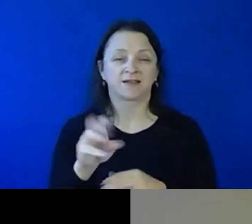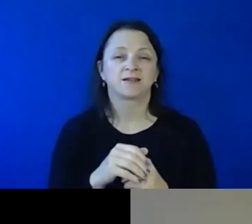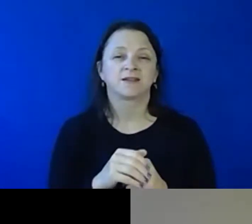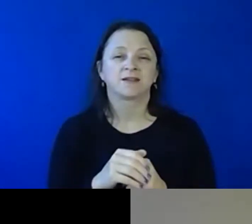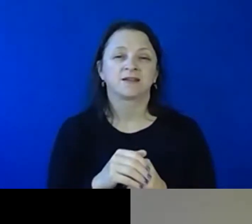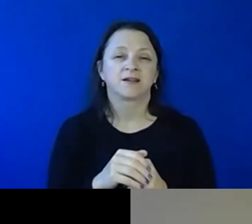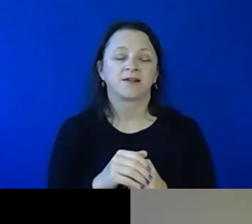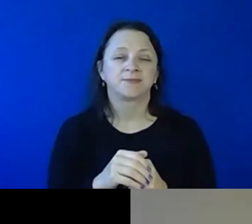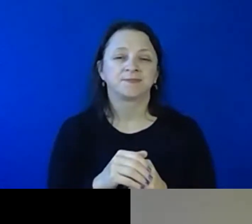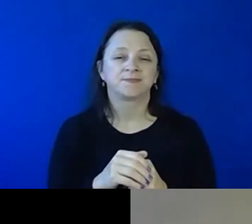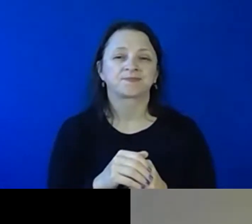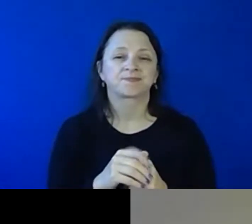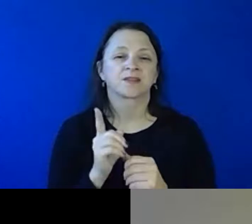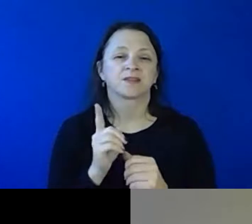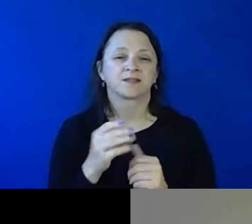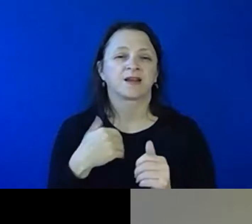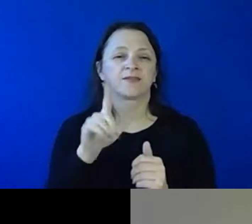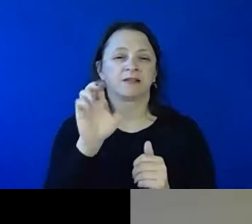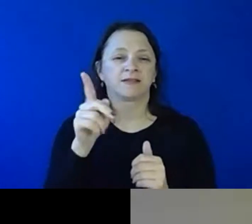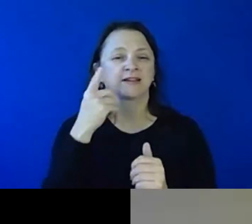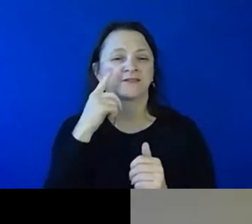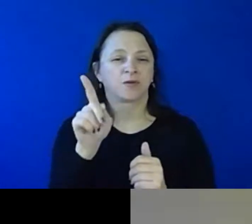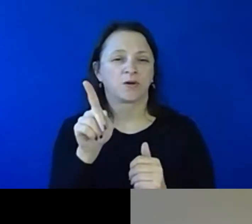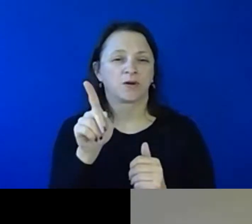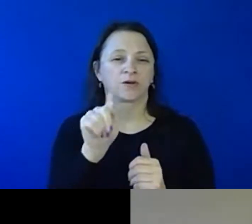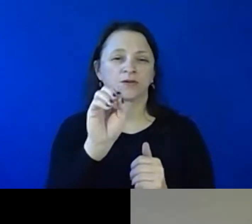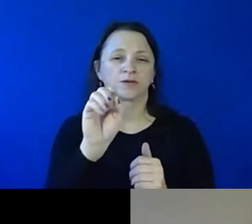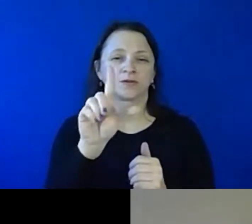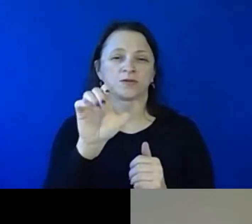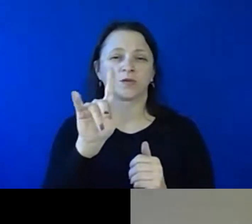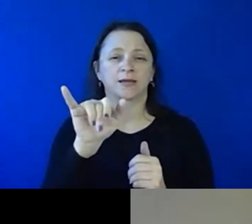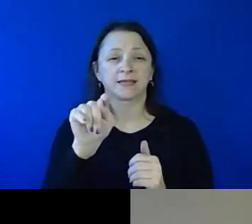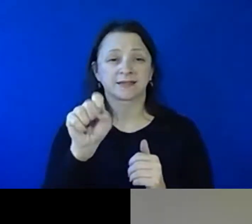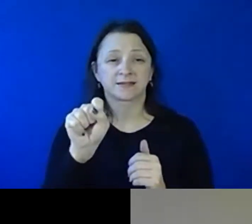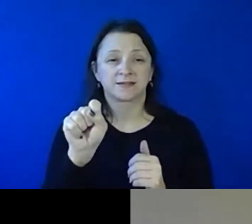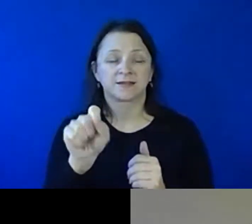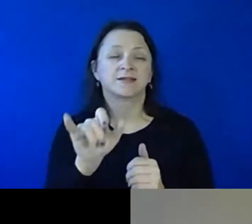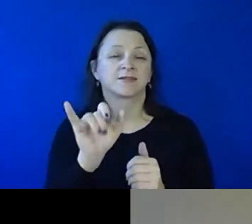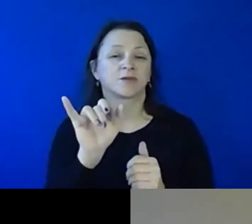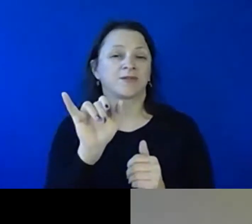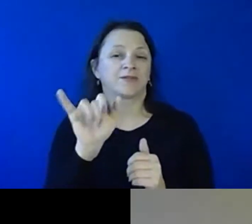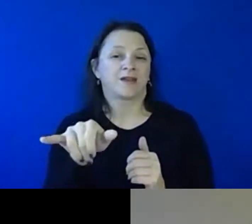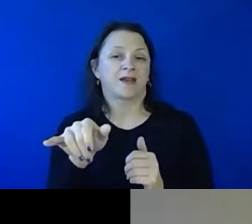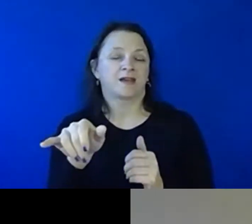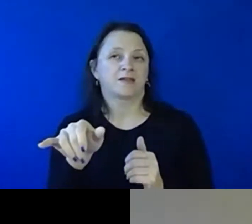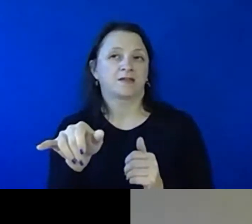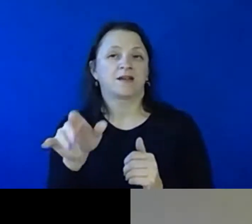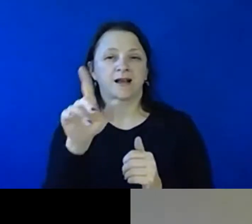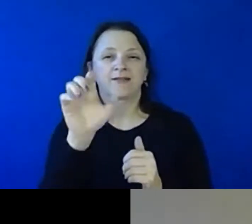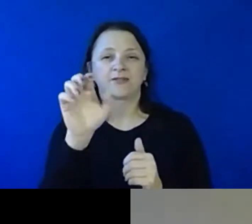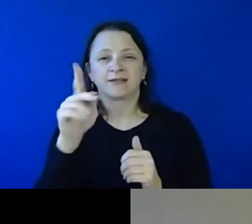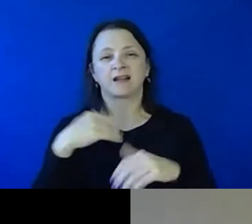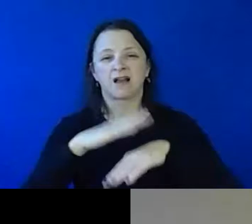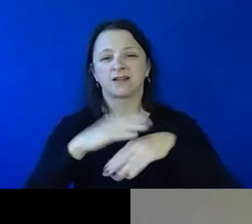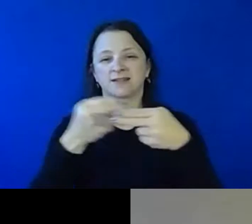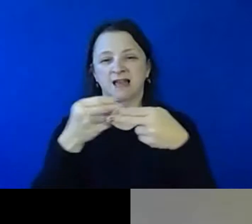www.autismspeaks, there is a link for toolkits. And so within that, I have a link on a slide, so